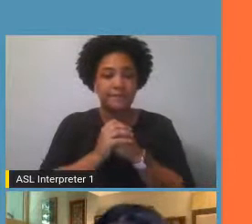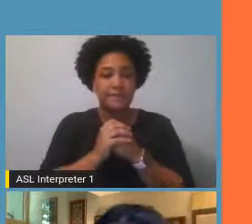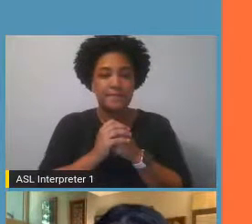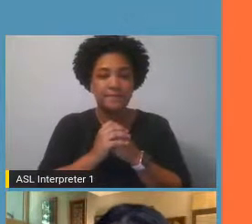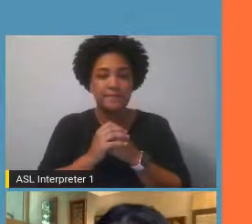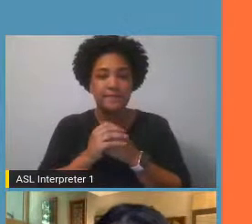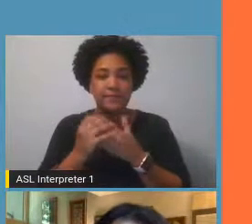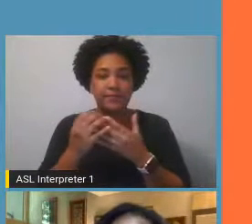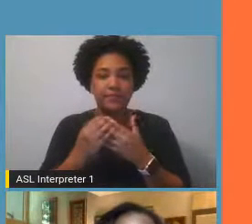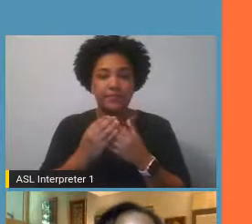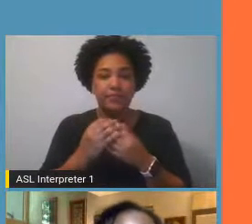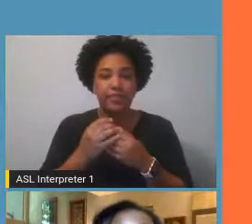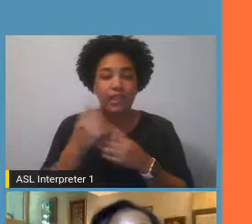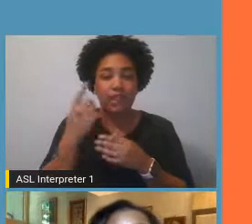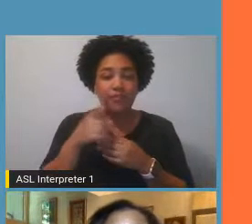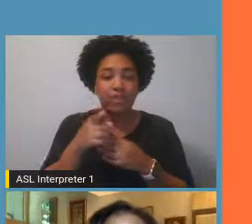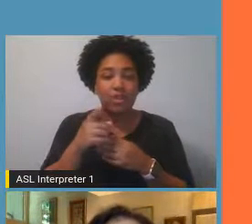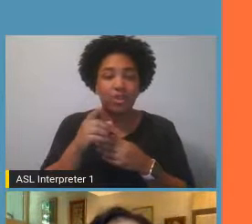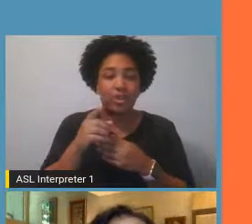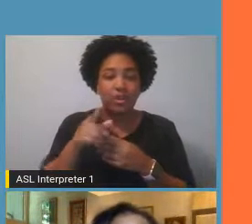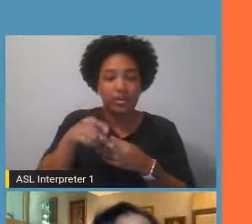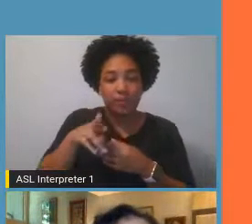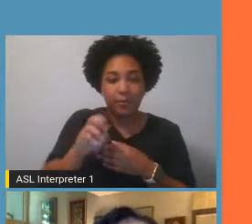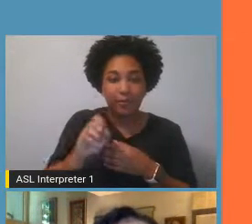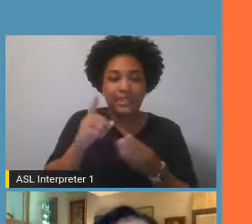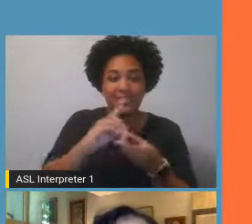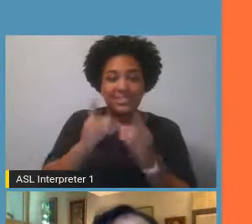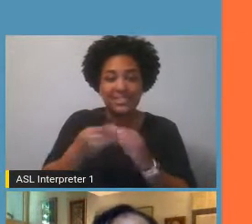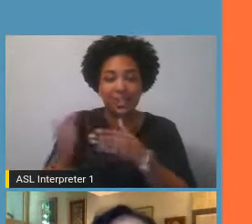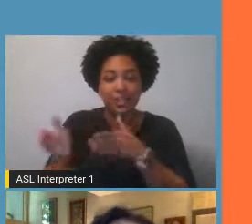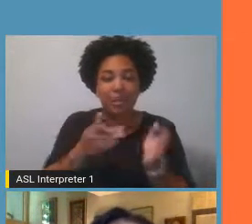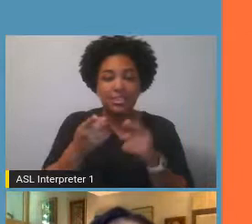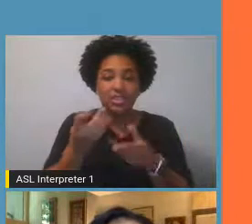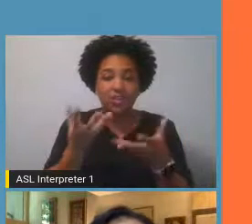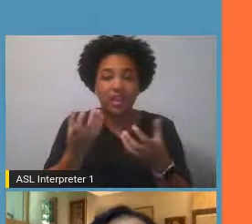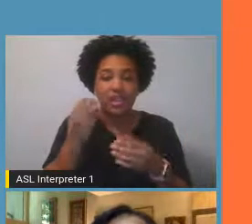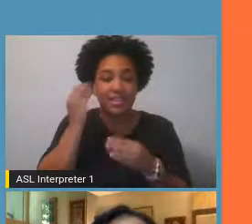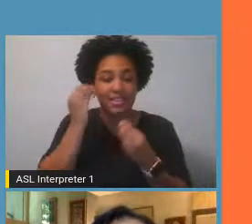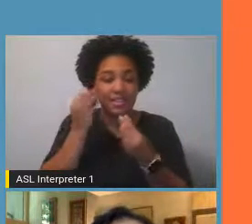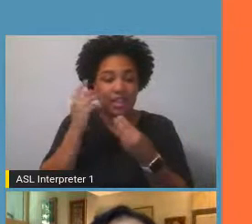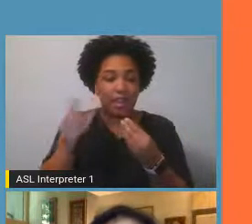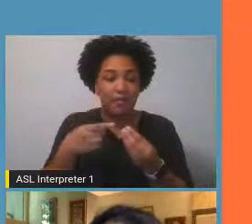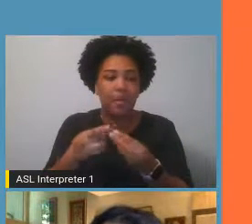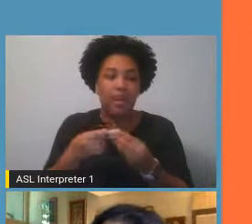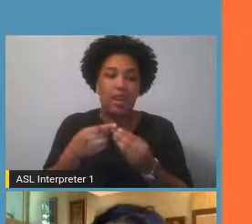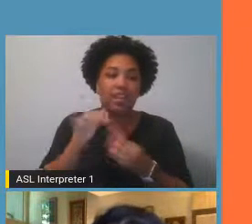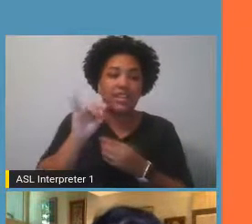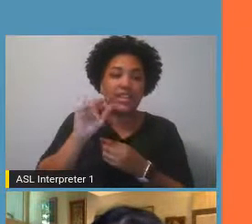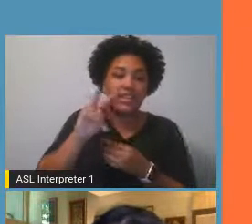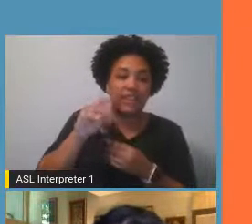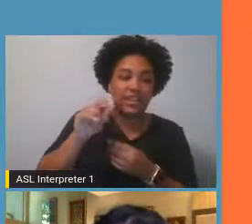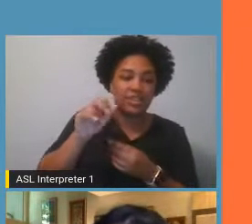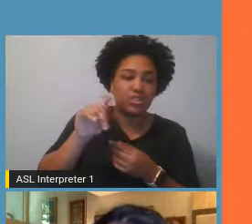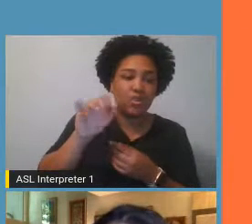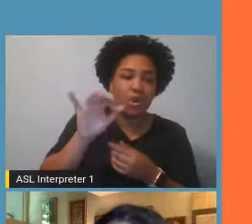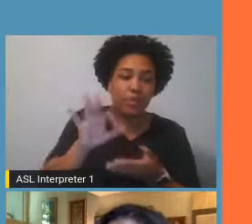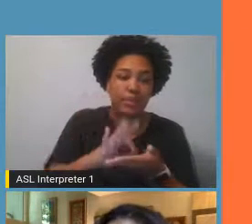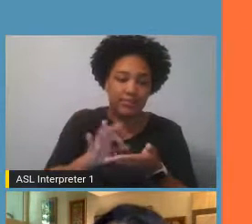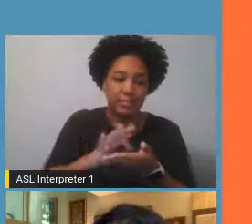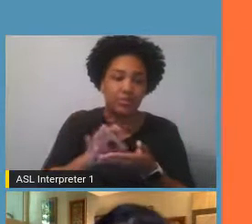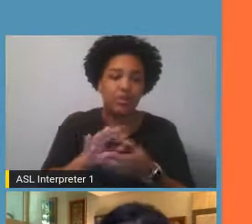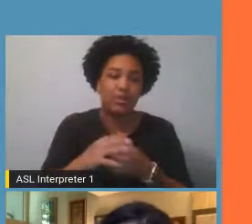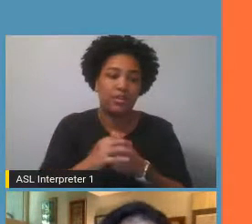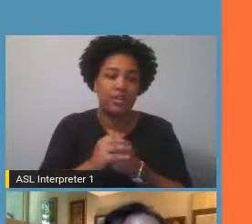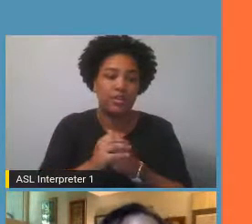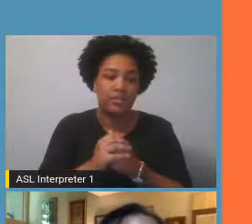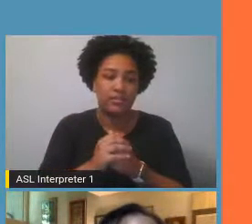your inventory. You want to think about, again, surveying and evaluating and prioritizing what is exactly